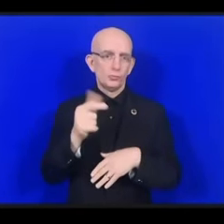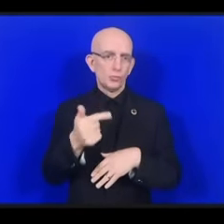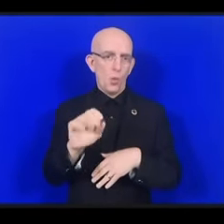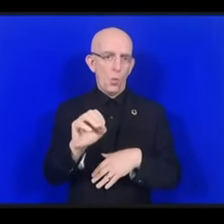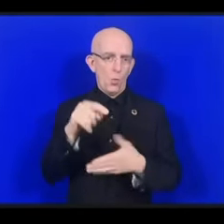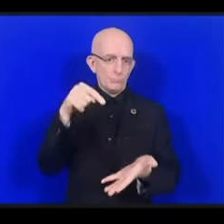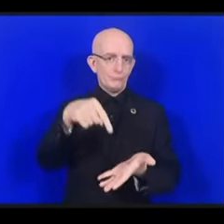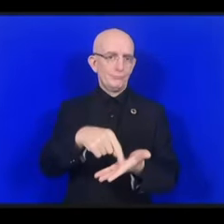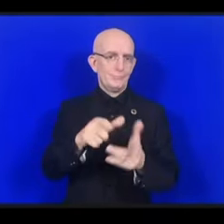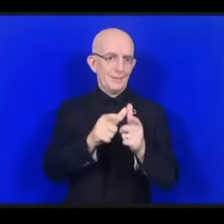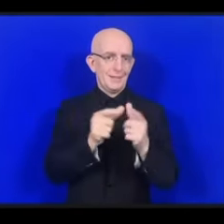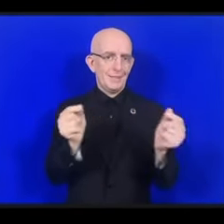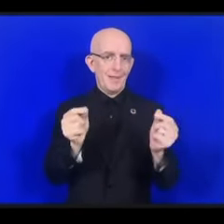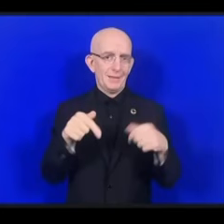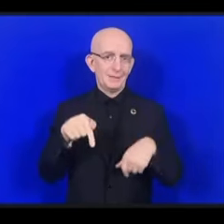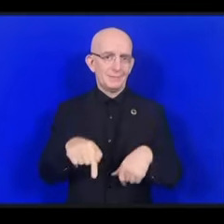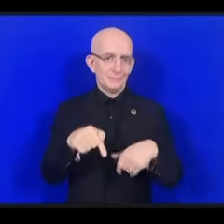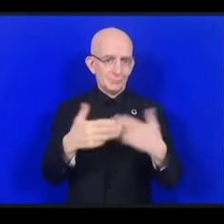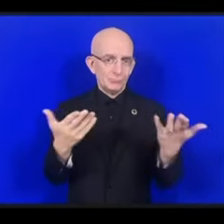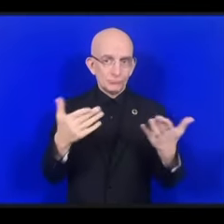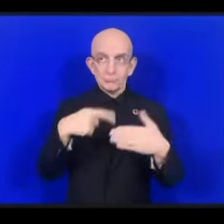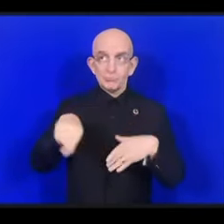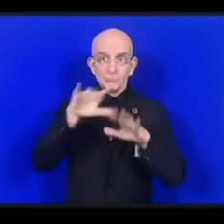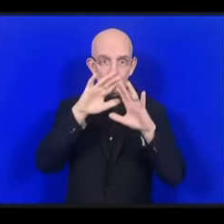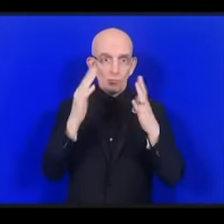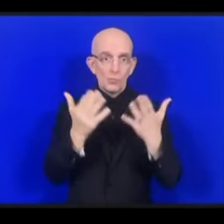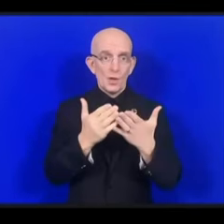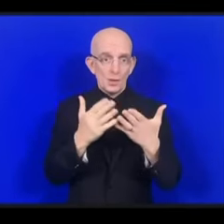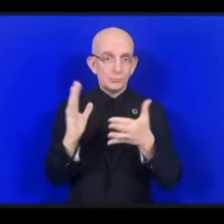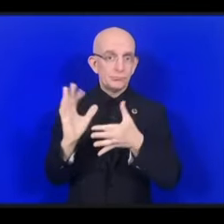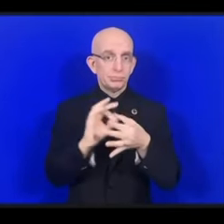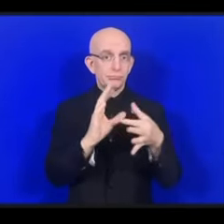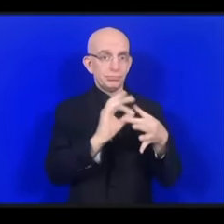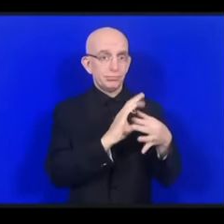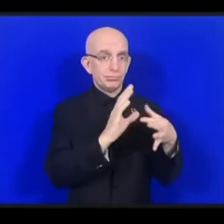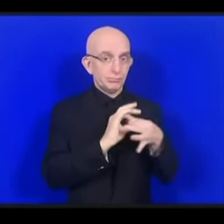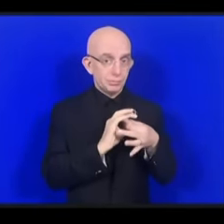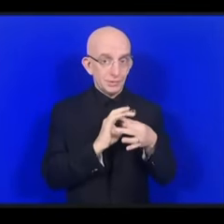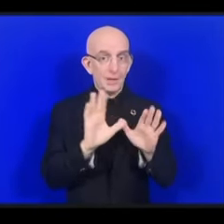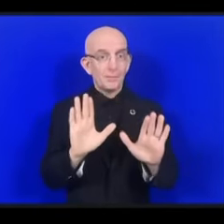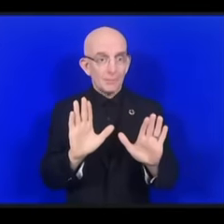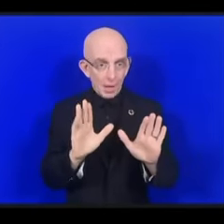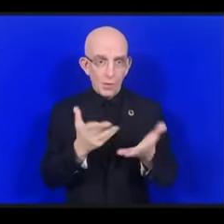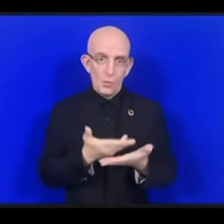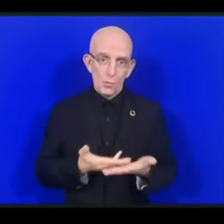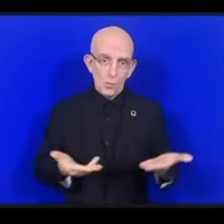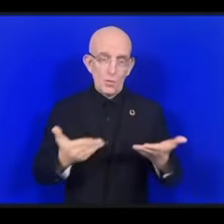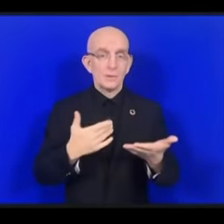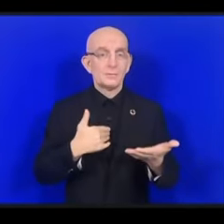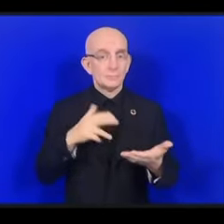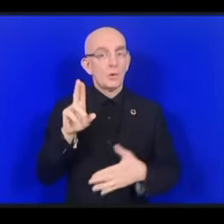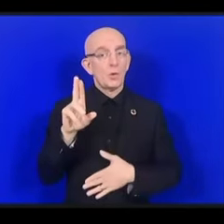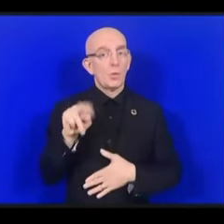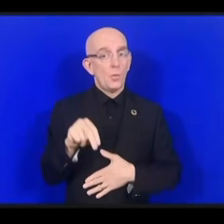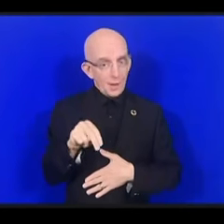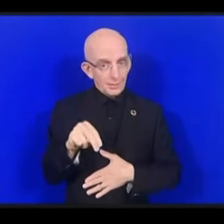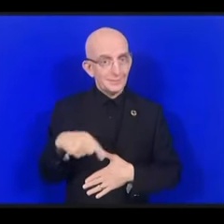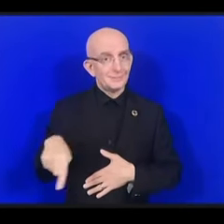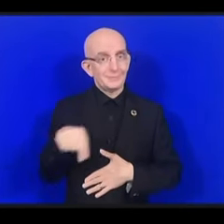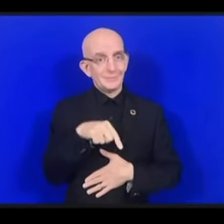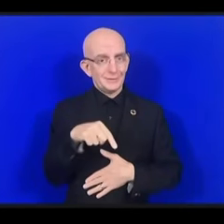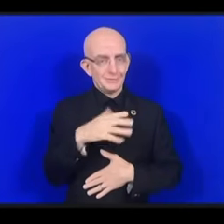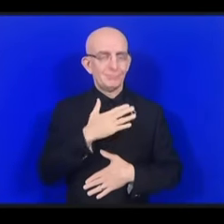least, on behalf of the United Nations, I once again express our immense gratitude and